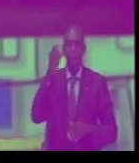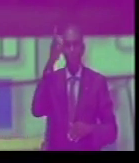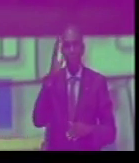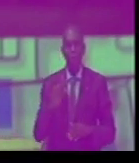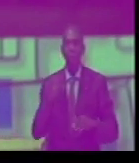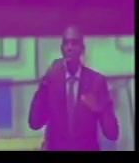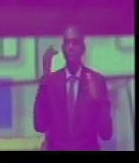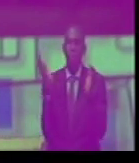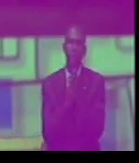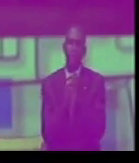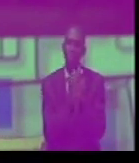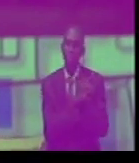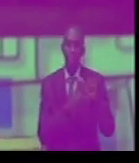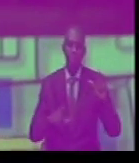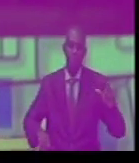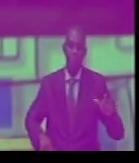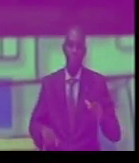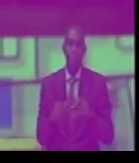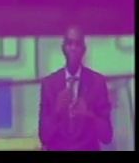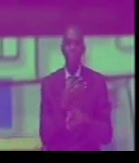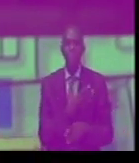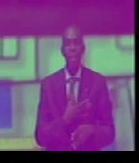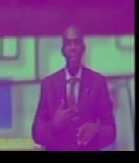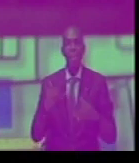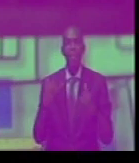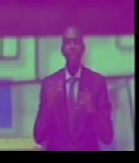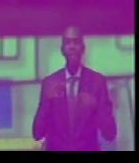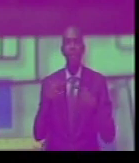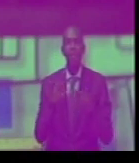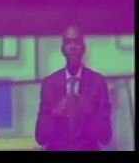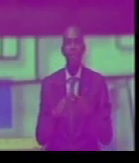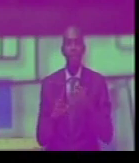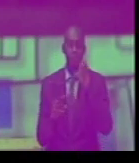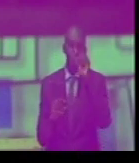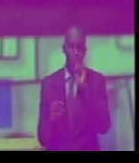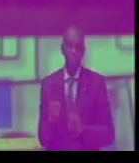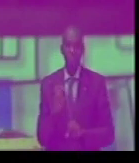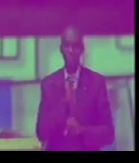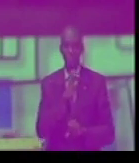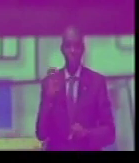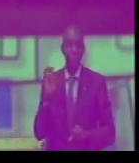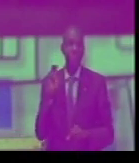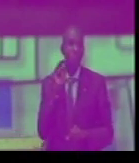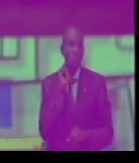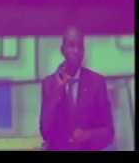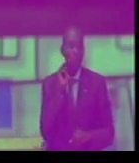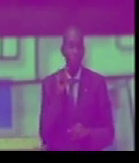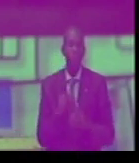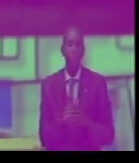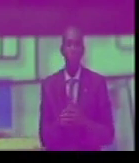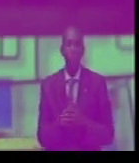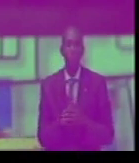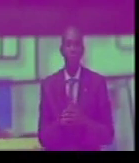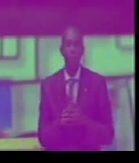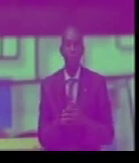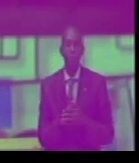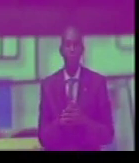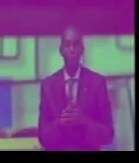disappeared after the prayers of the man of God. Praise the Lord. And now we go to